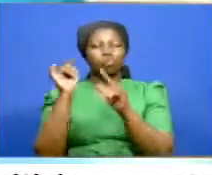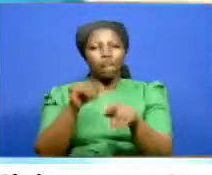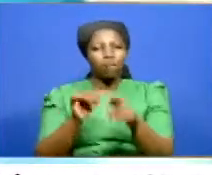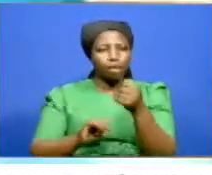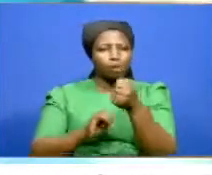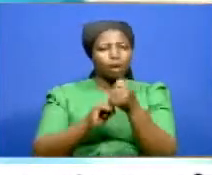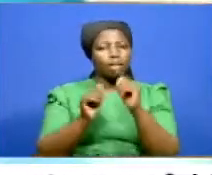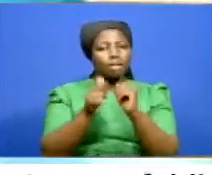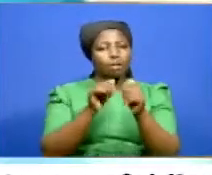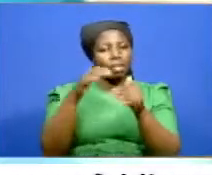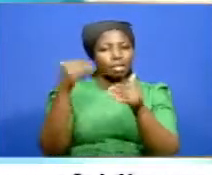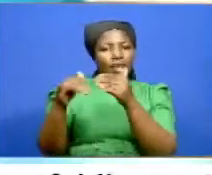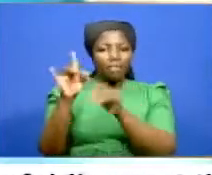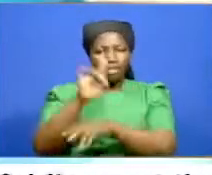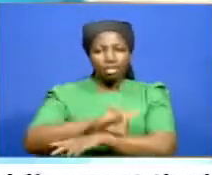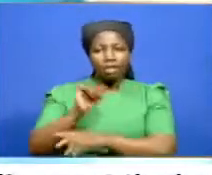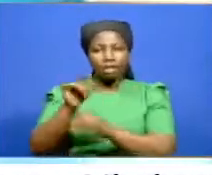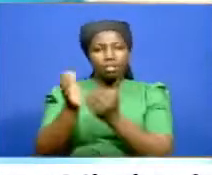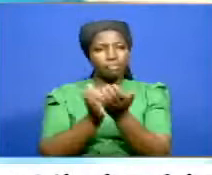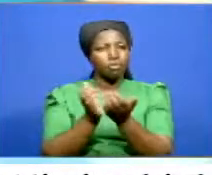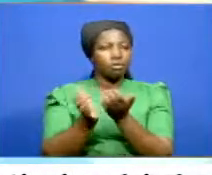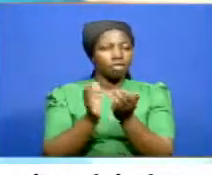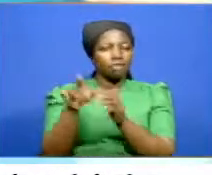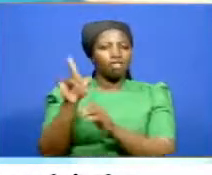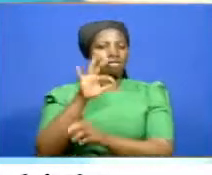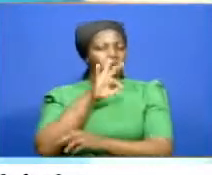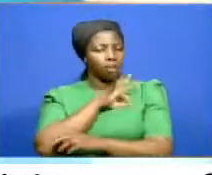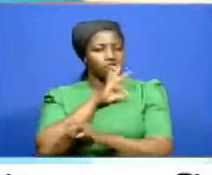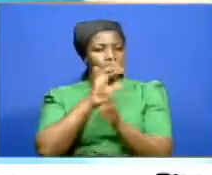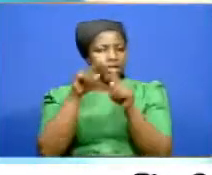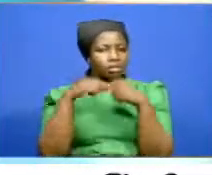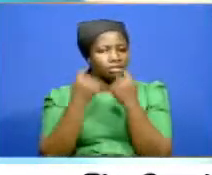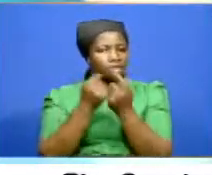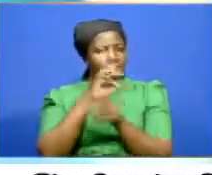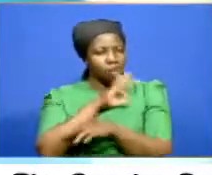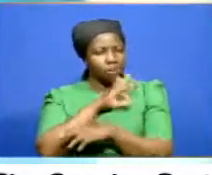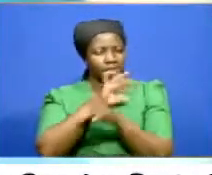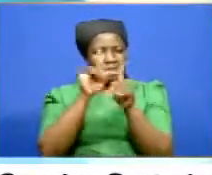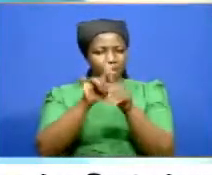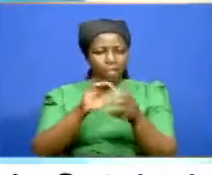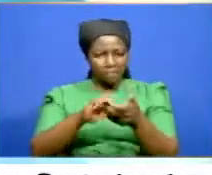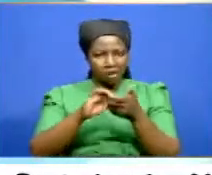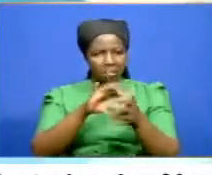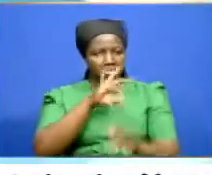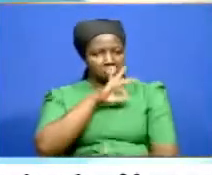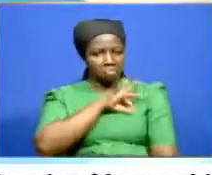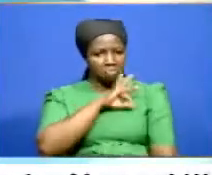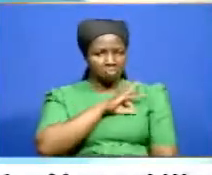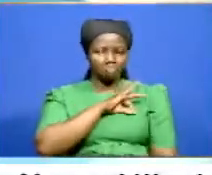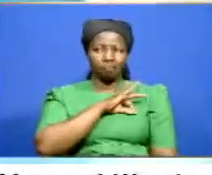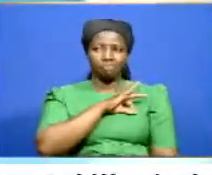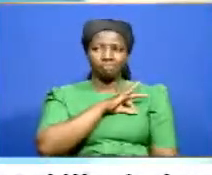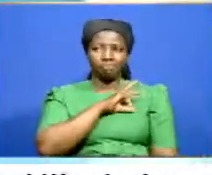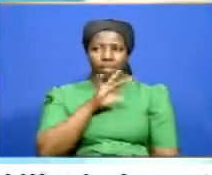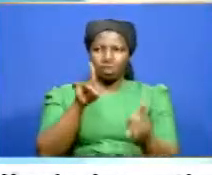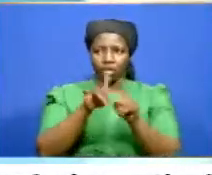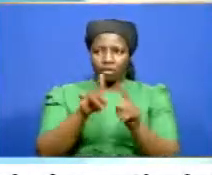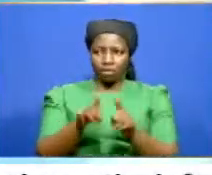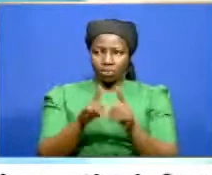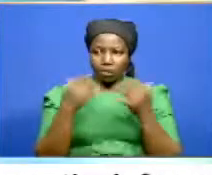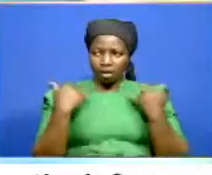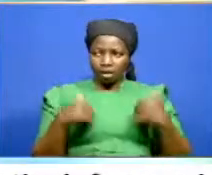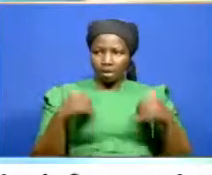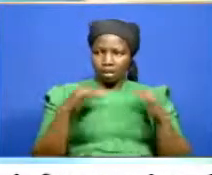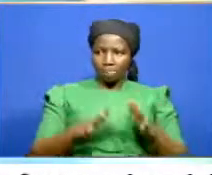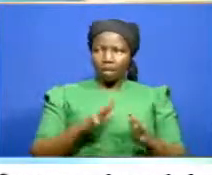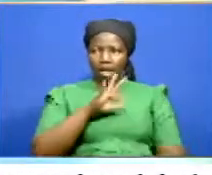it's business at the end of the day. Yeah. They gain, and also the teams gain, and also maybe the federation gains, and also, you know, the players gain.